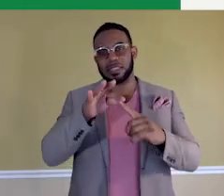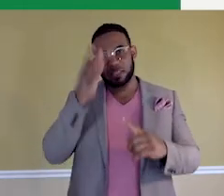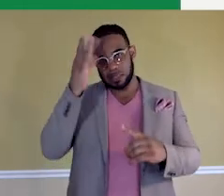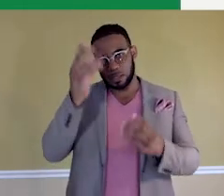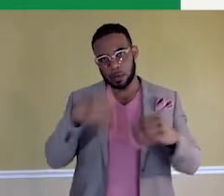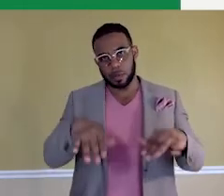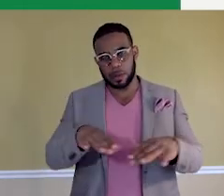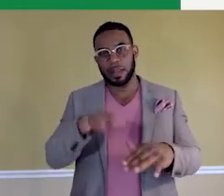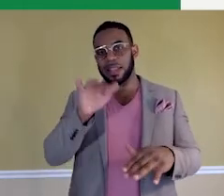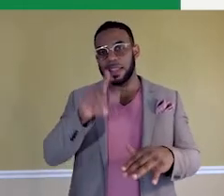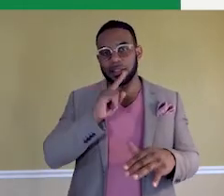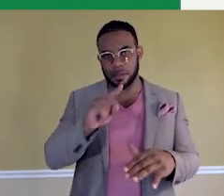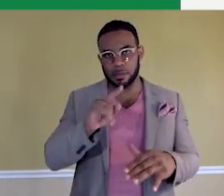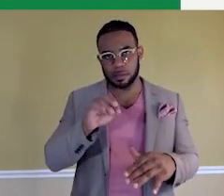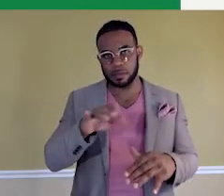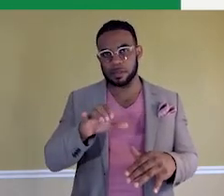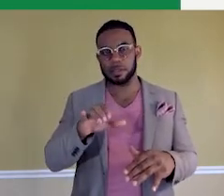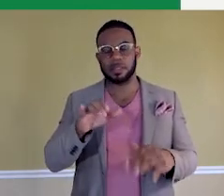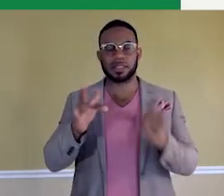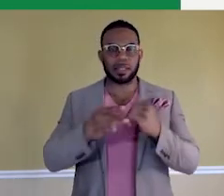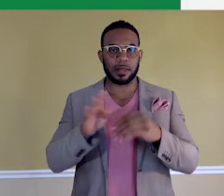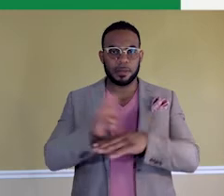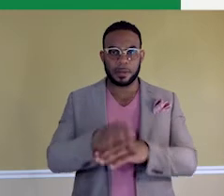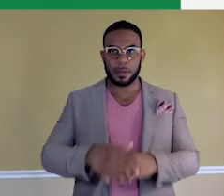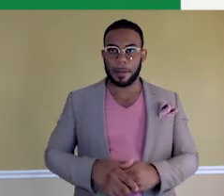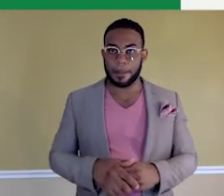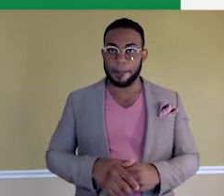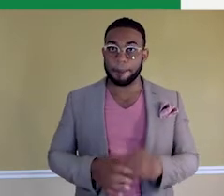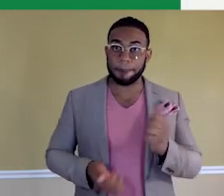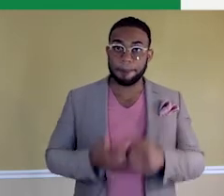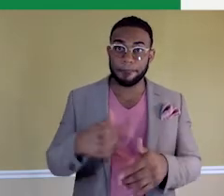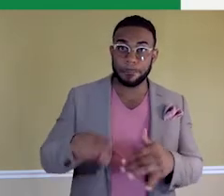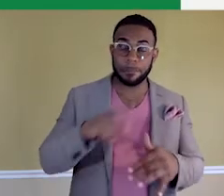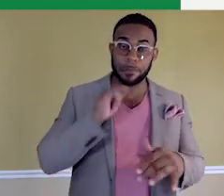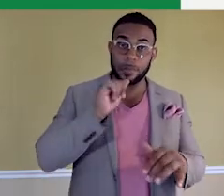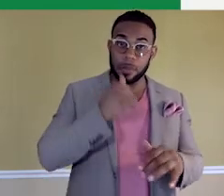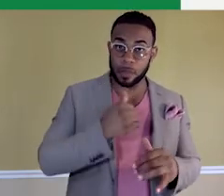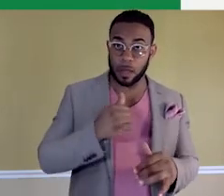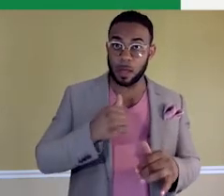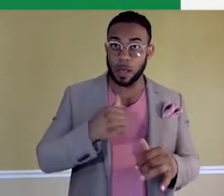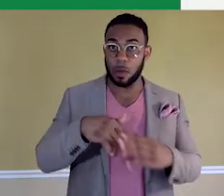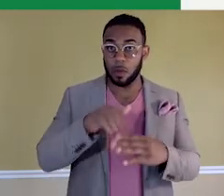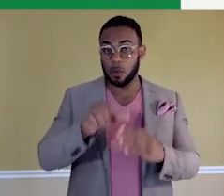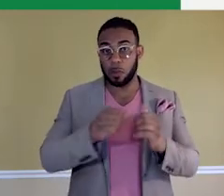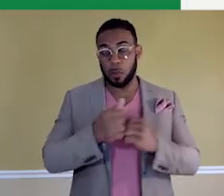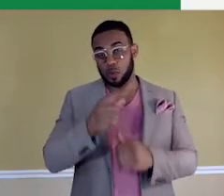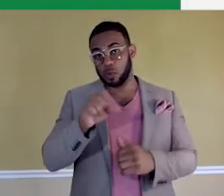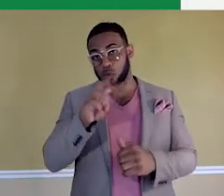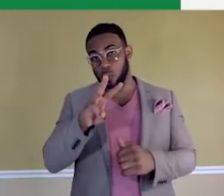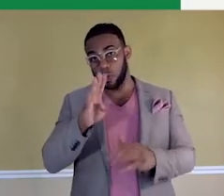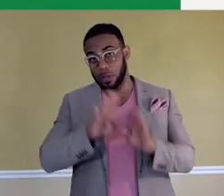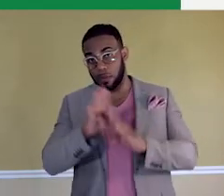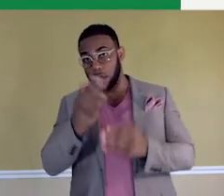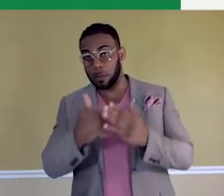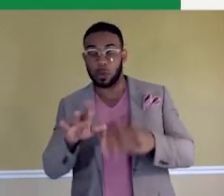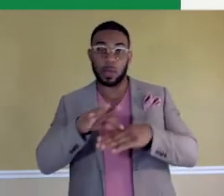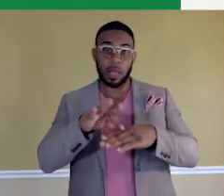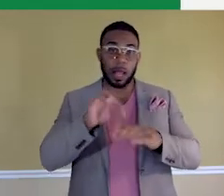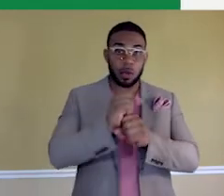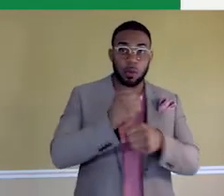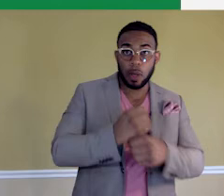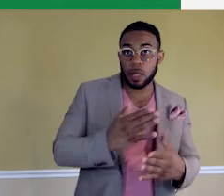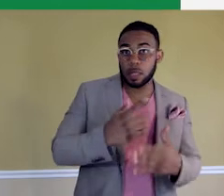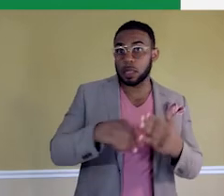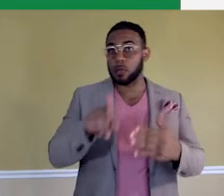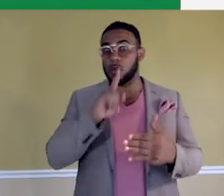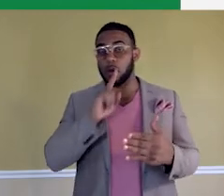intellectual property. That is the peculiarity of the tech business. Most of you are software developers, some of you are content creators,